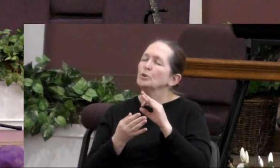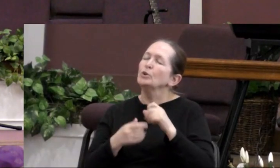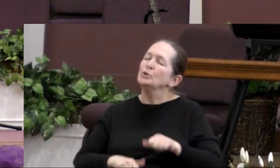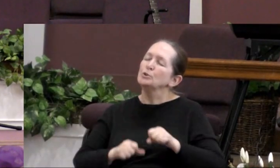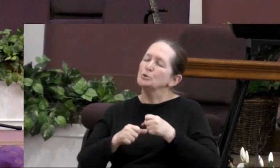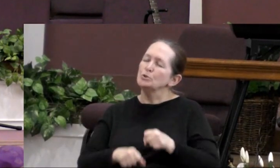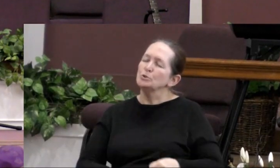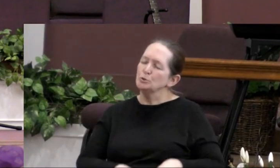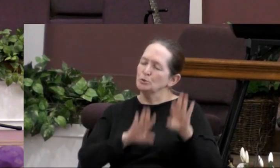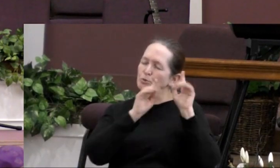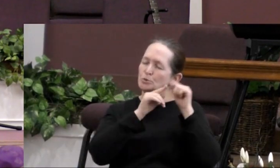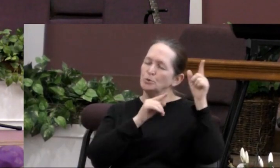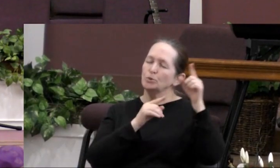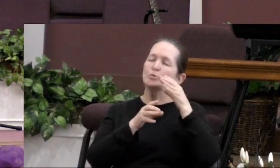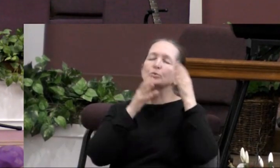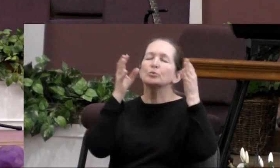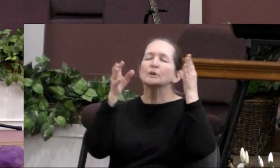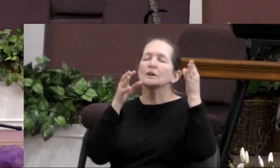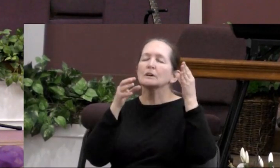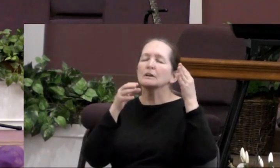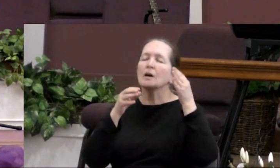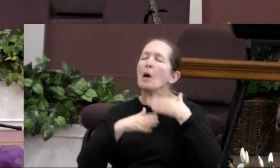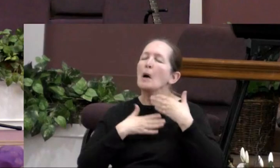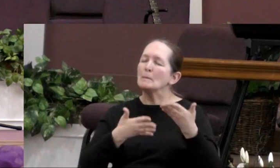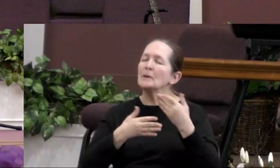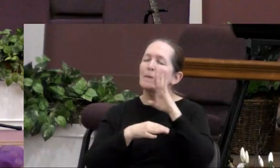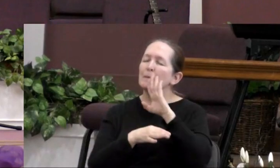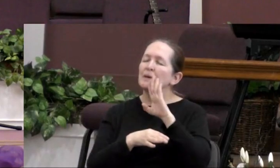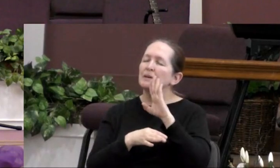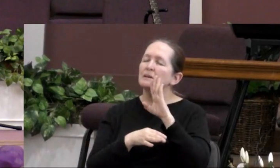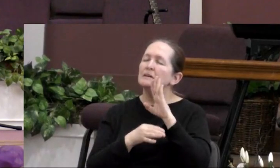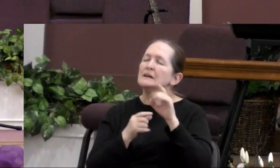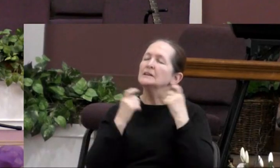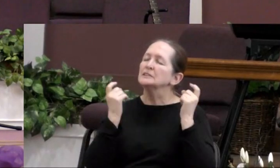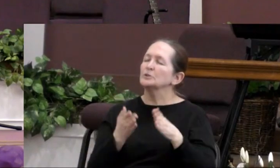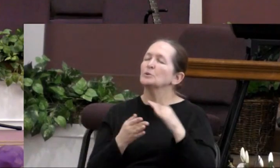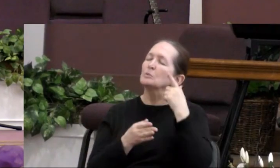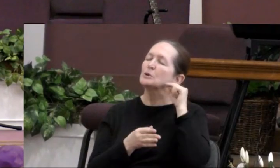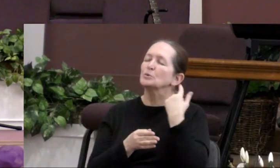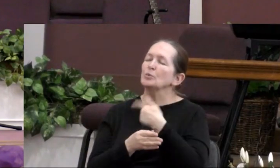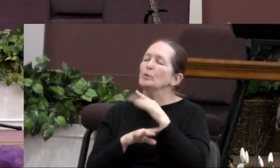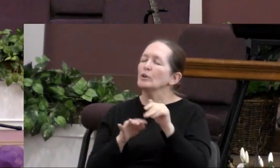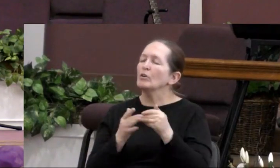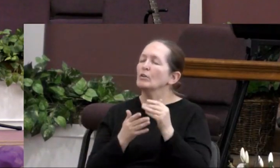out. Admit that they are a sinner, because we all are.